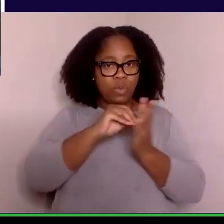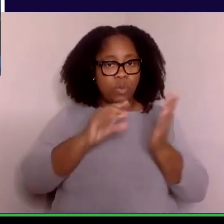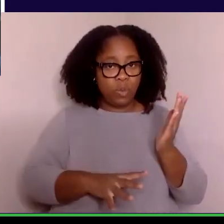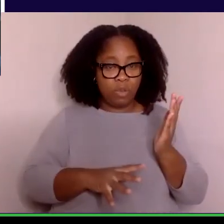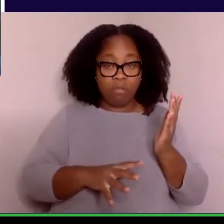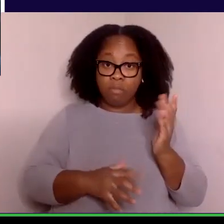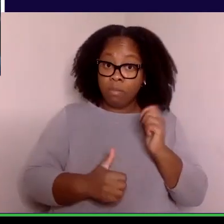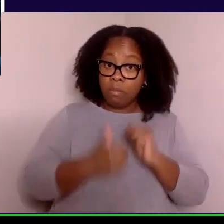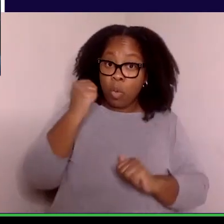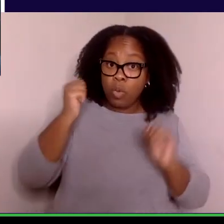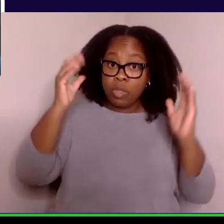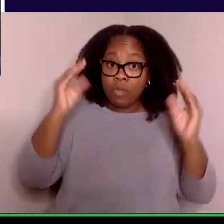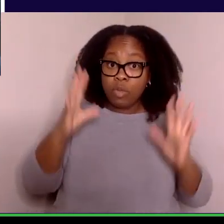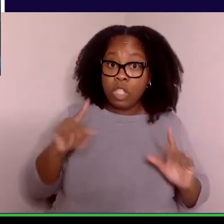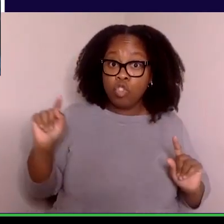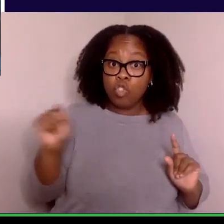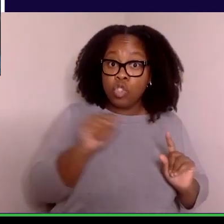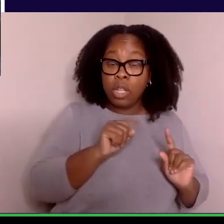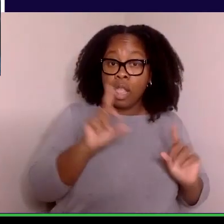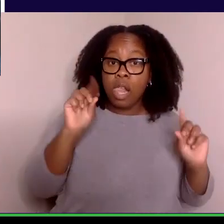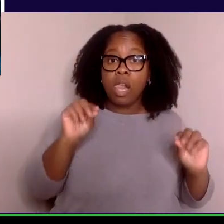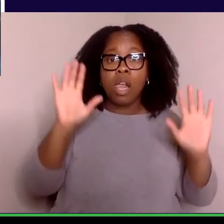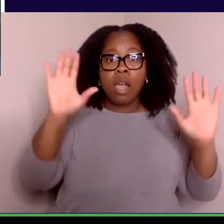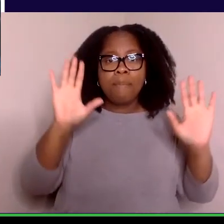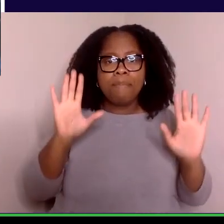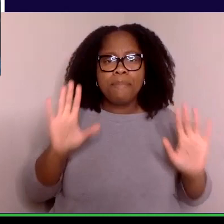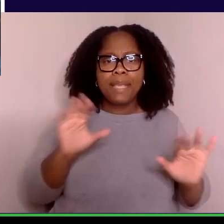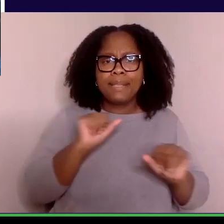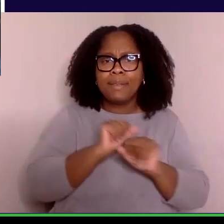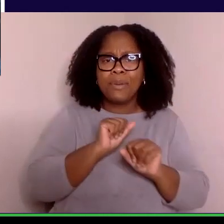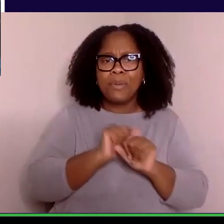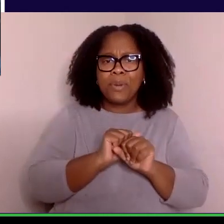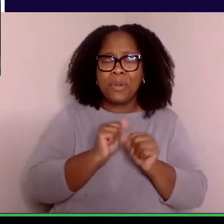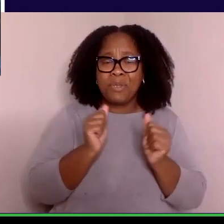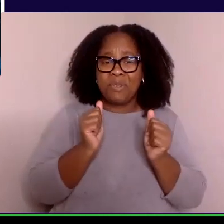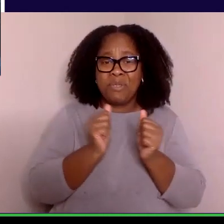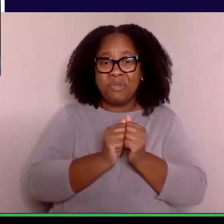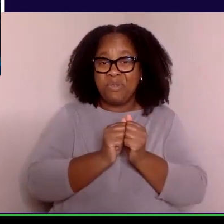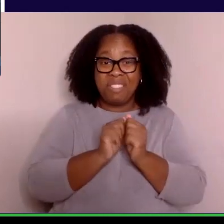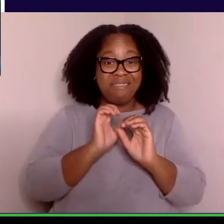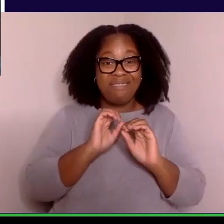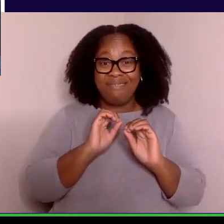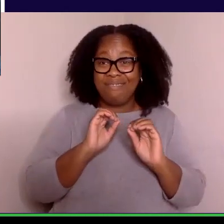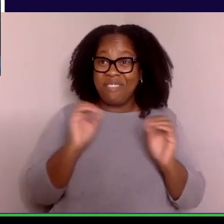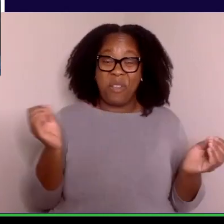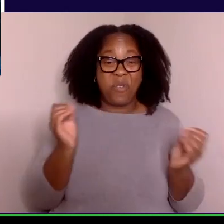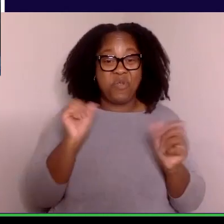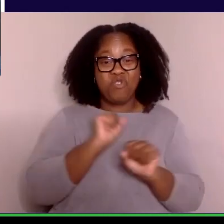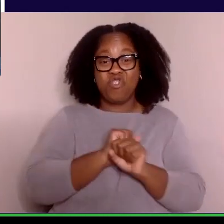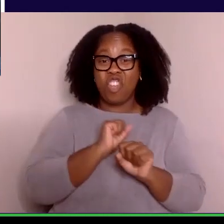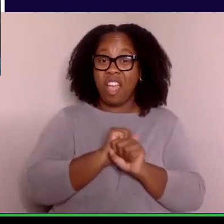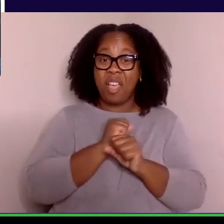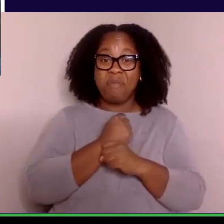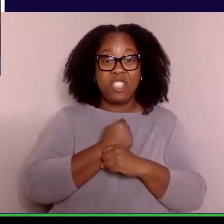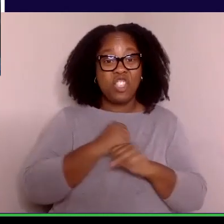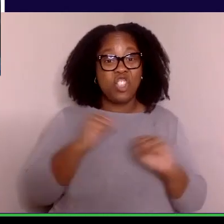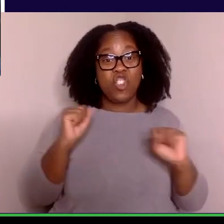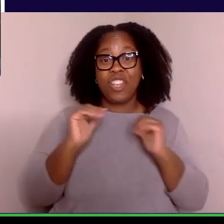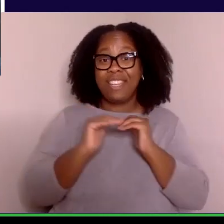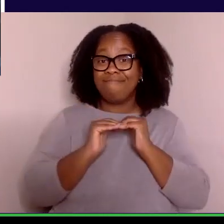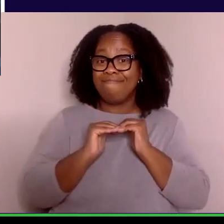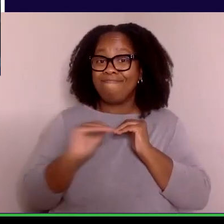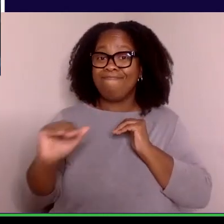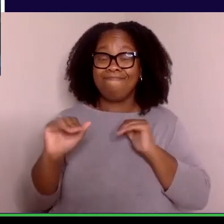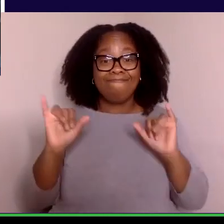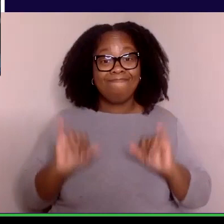educators do this amazing work with little to no job security or consistency in hours